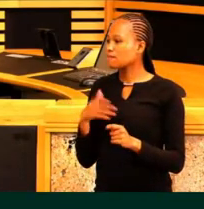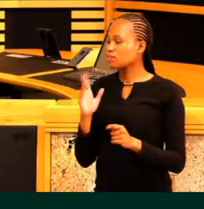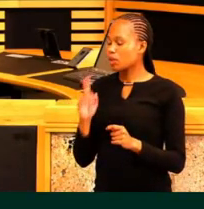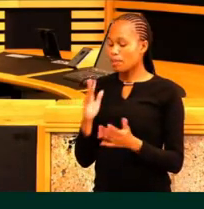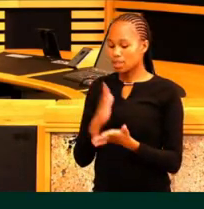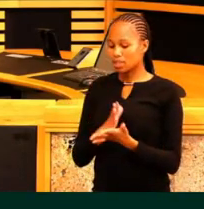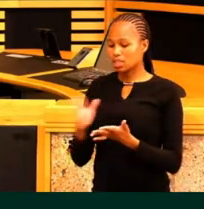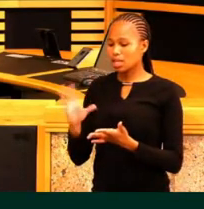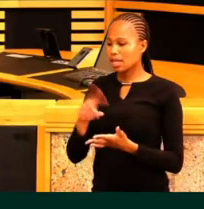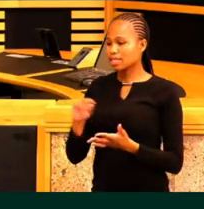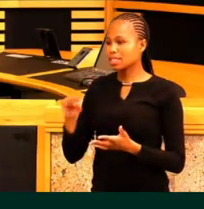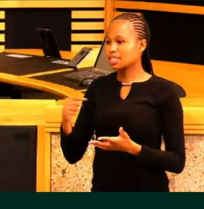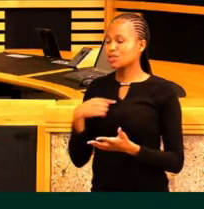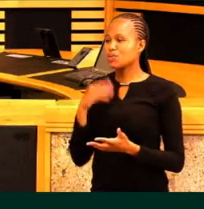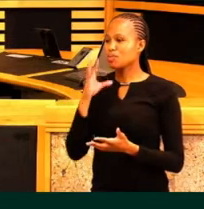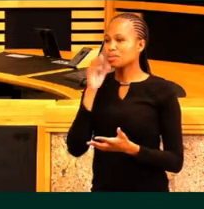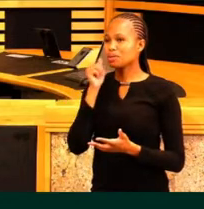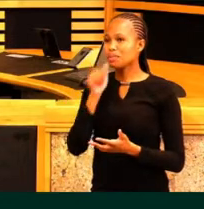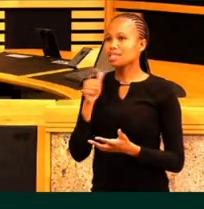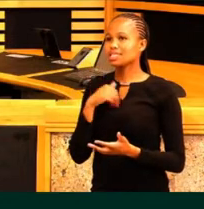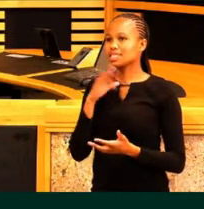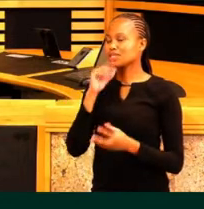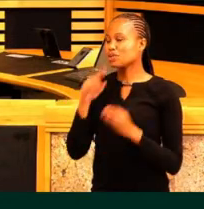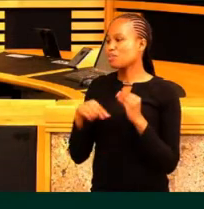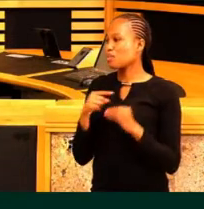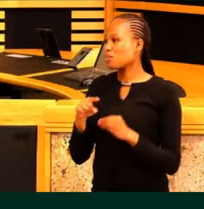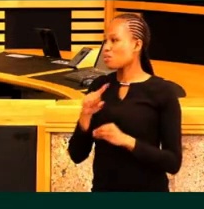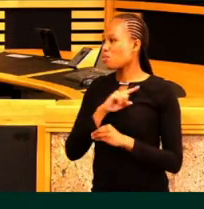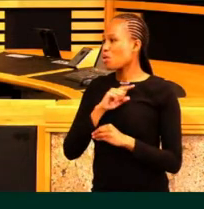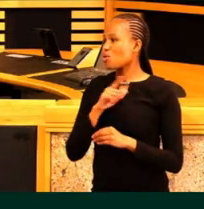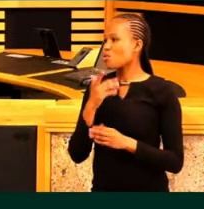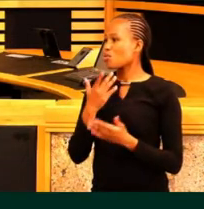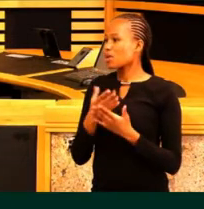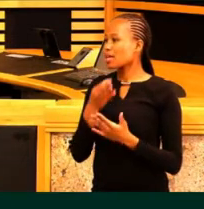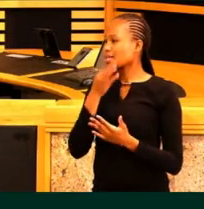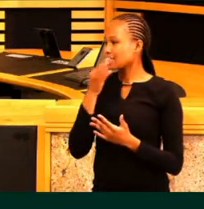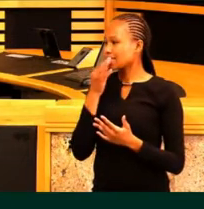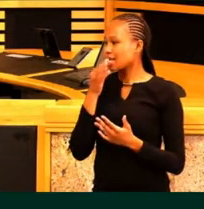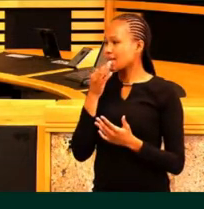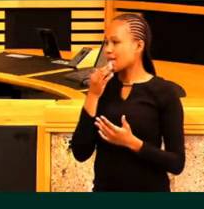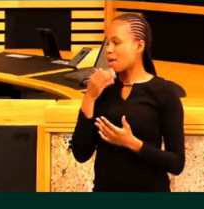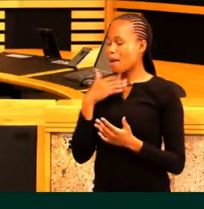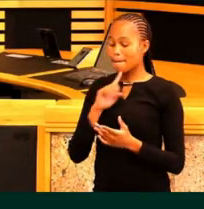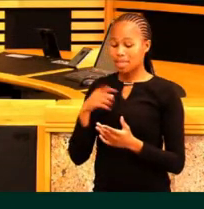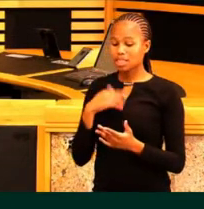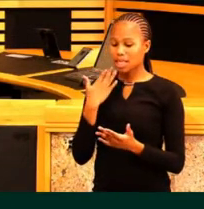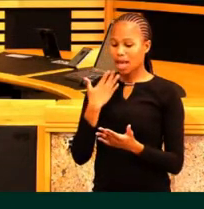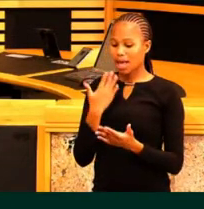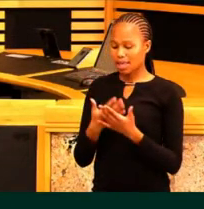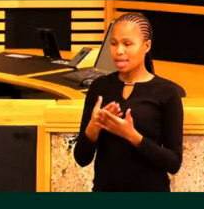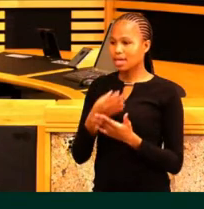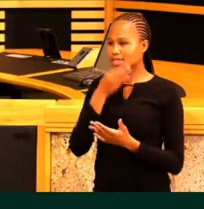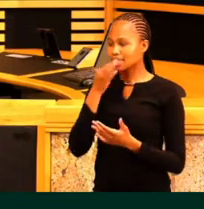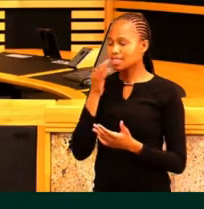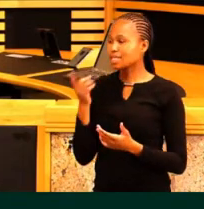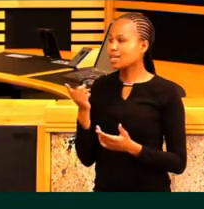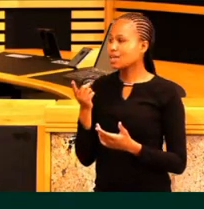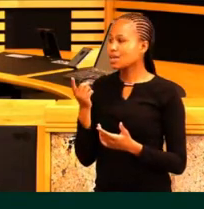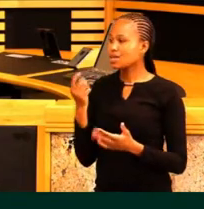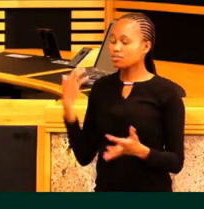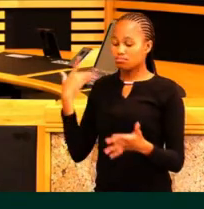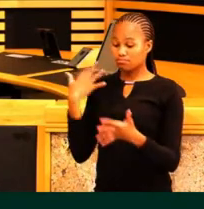a Monumental status I can tell you since uh in this financial